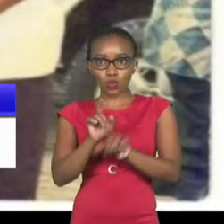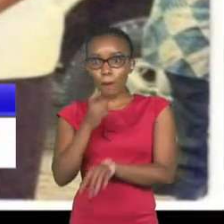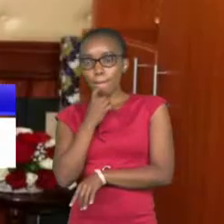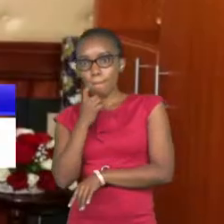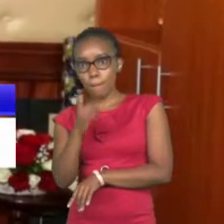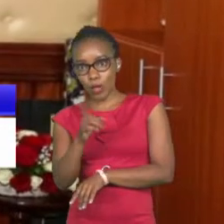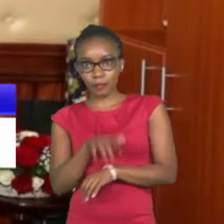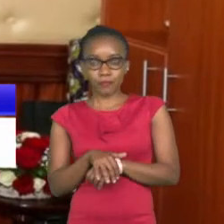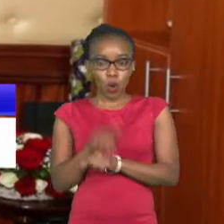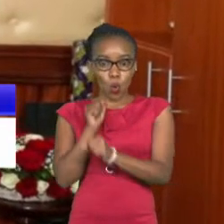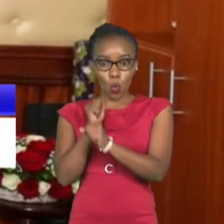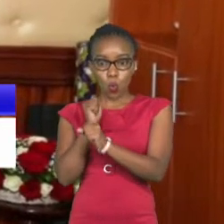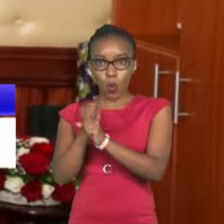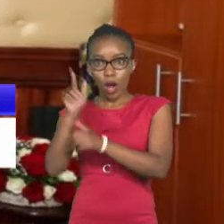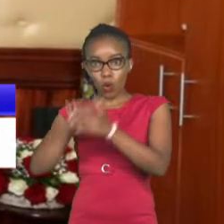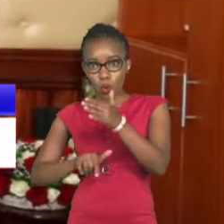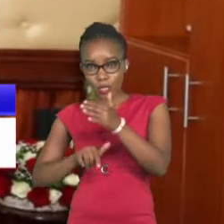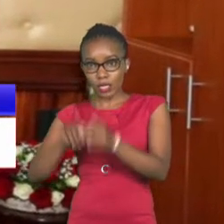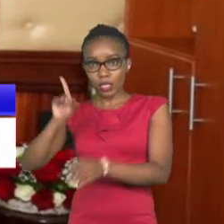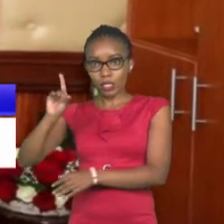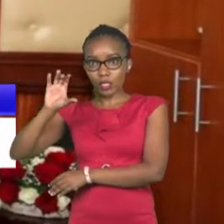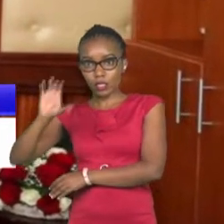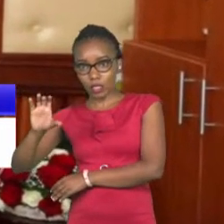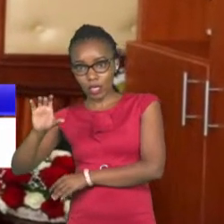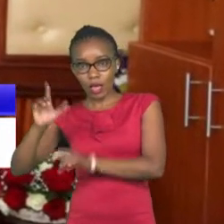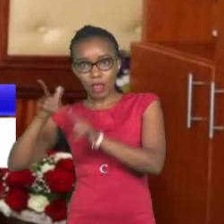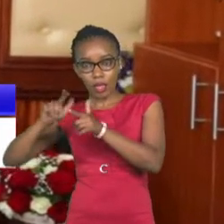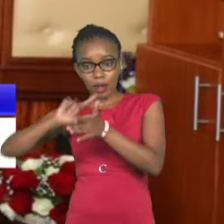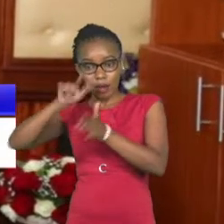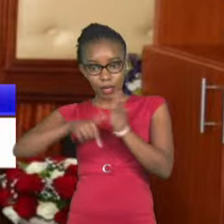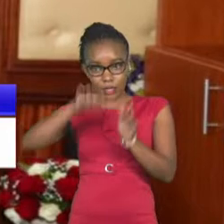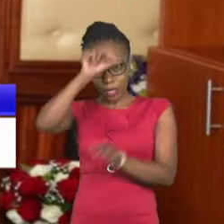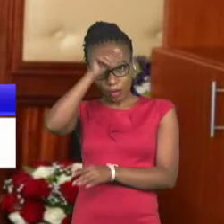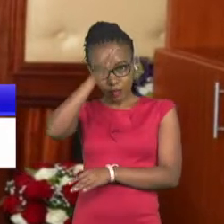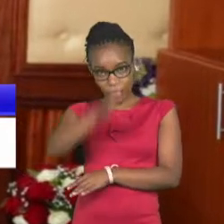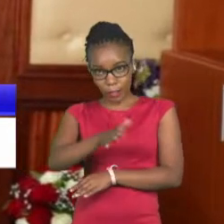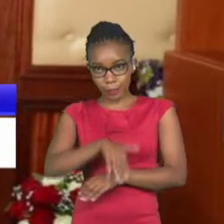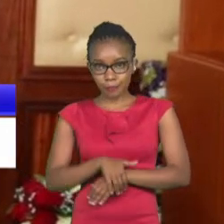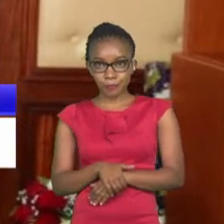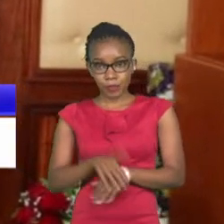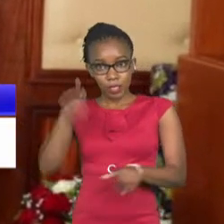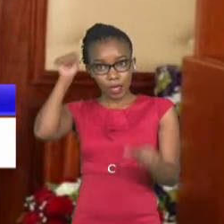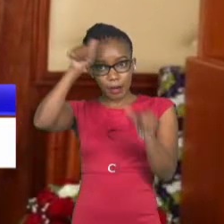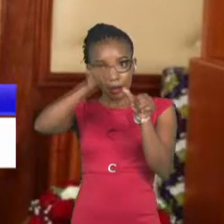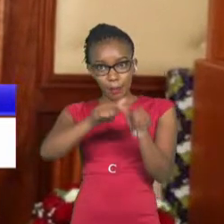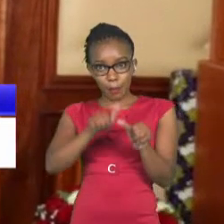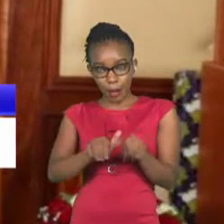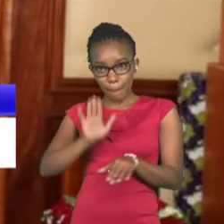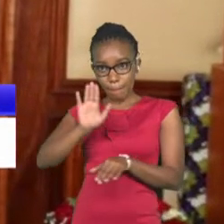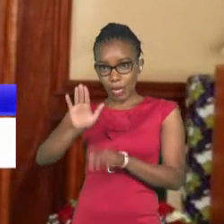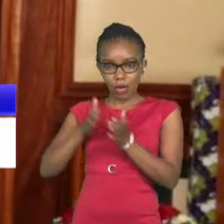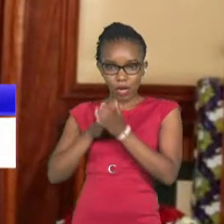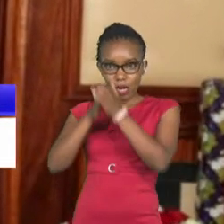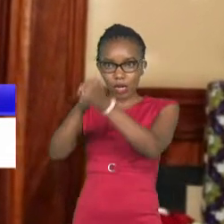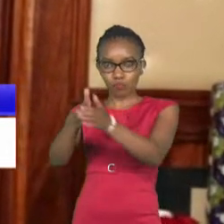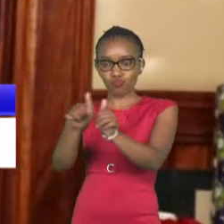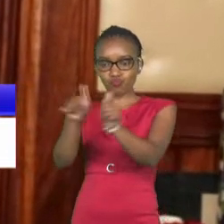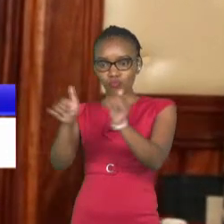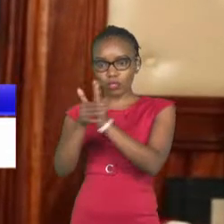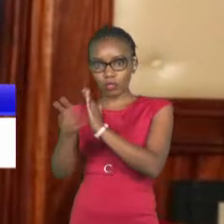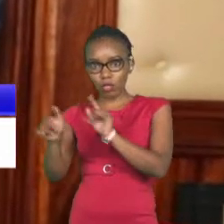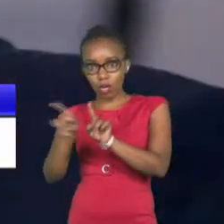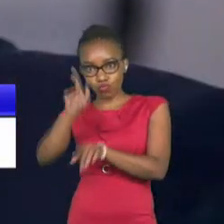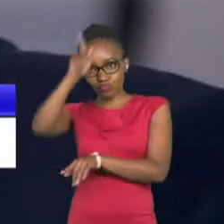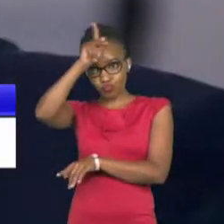he served from the district commissioner to the governor. He will be remembered for his great leadership skills and knowledge